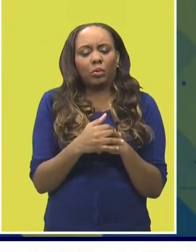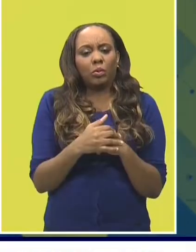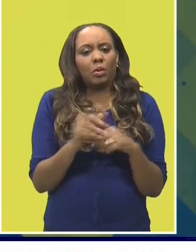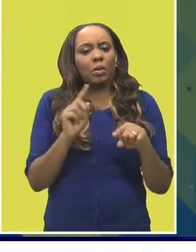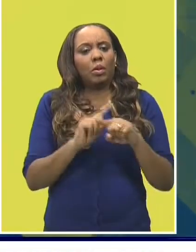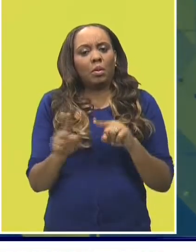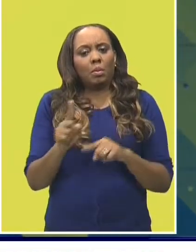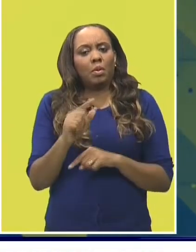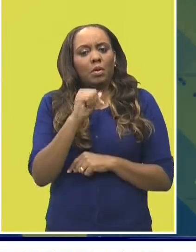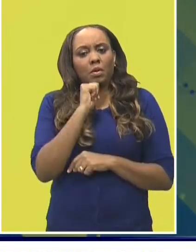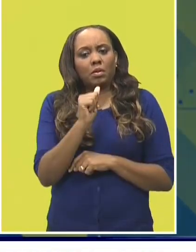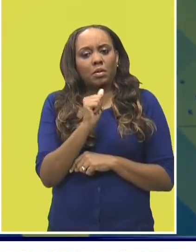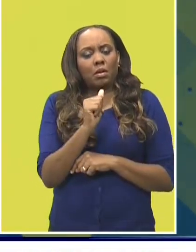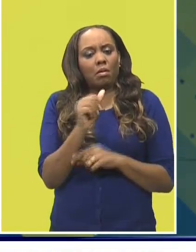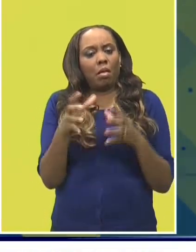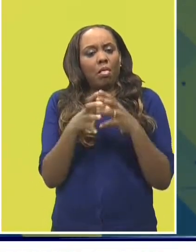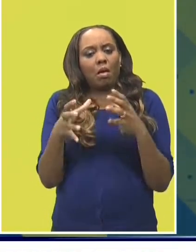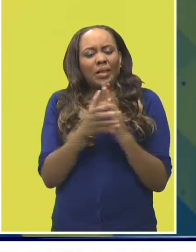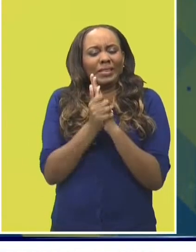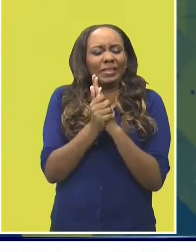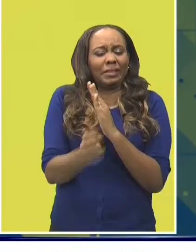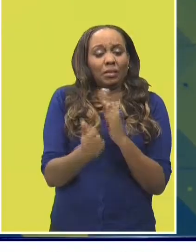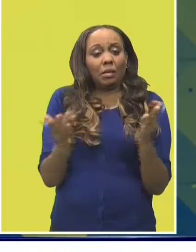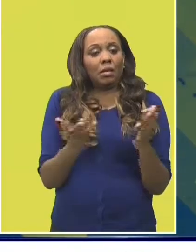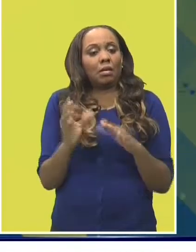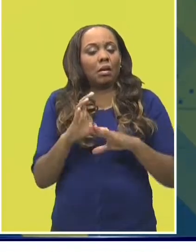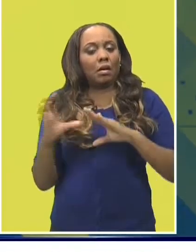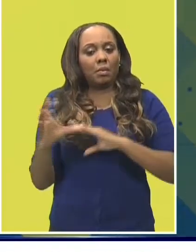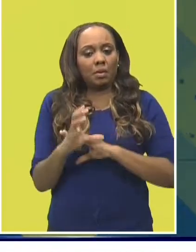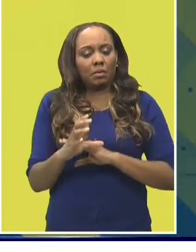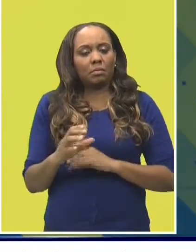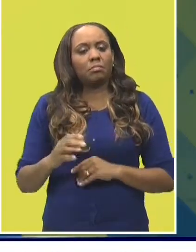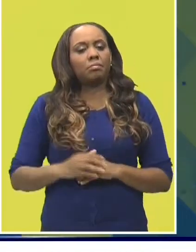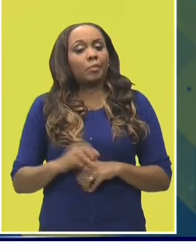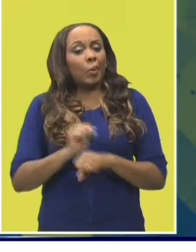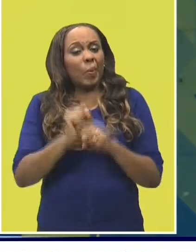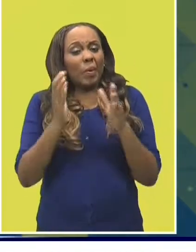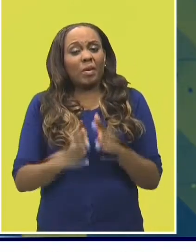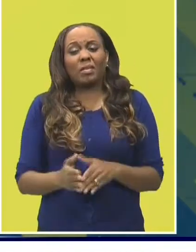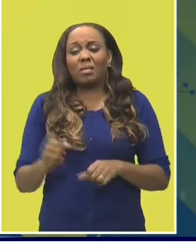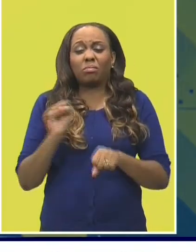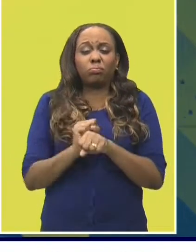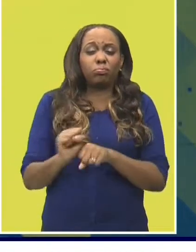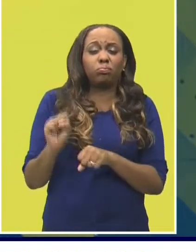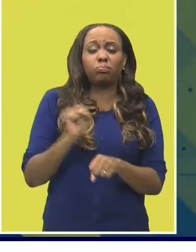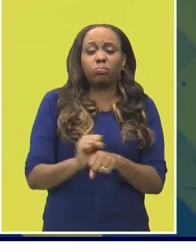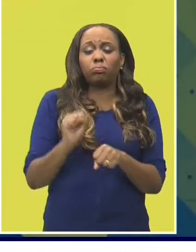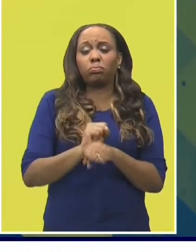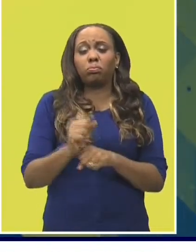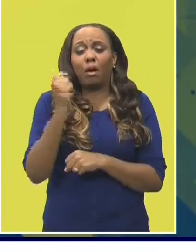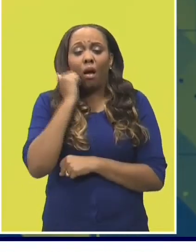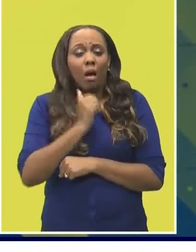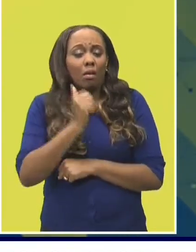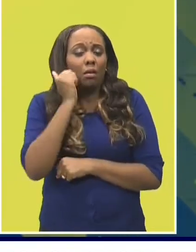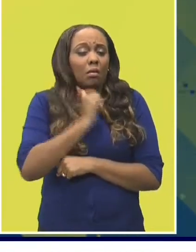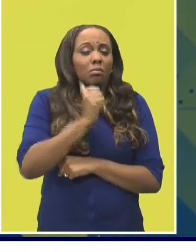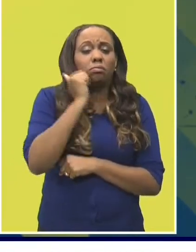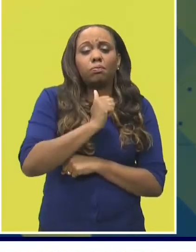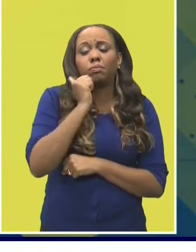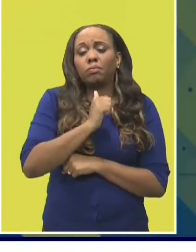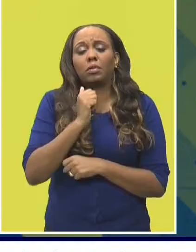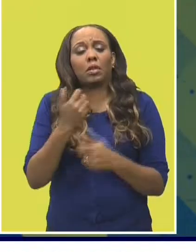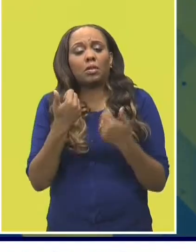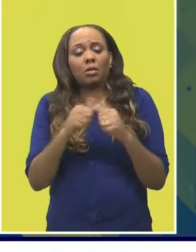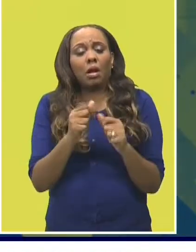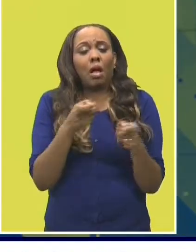available in the region. Our public servants are hard at work on a day-to-day basis managing, in a sense, the